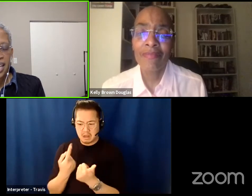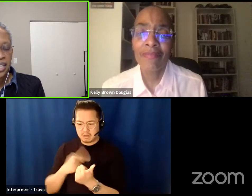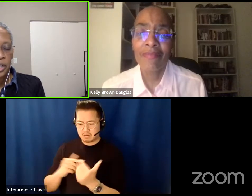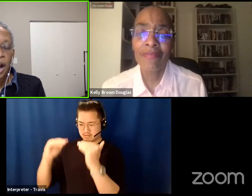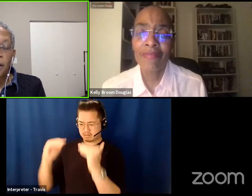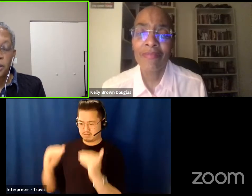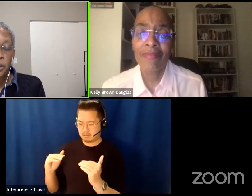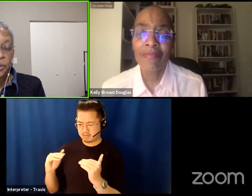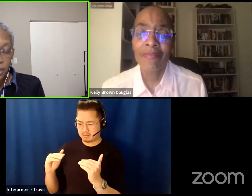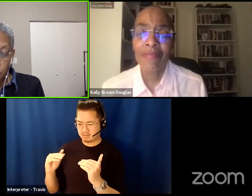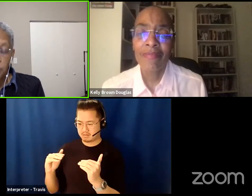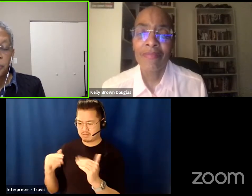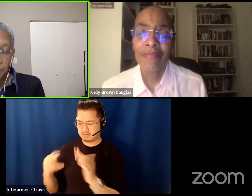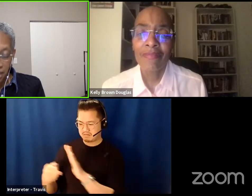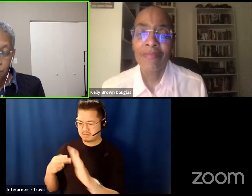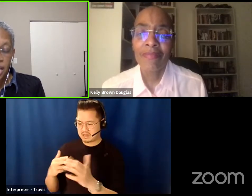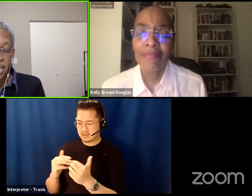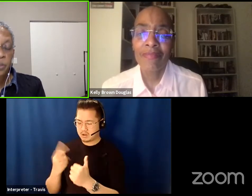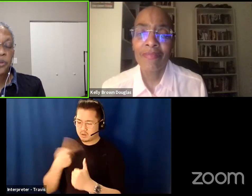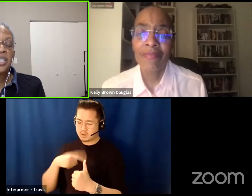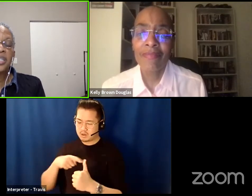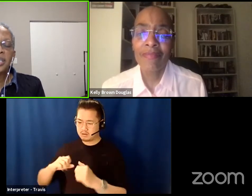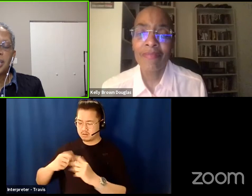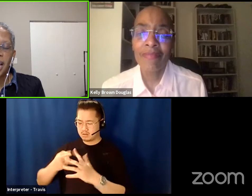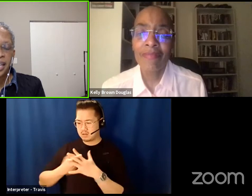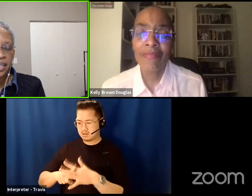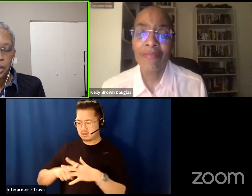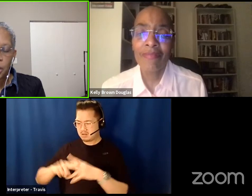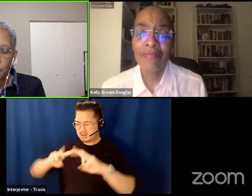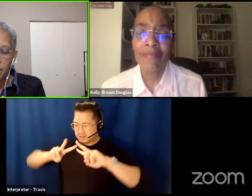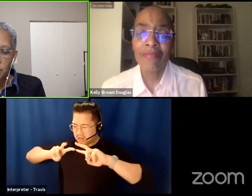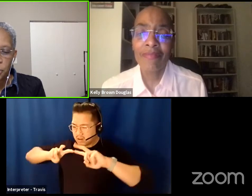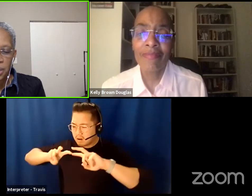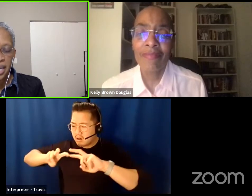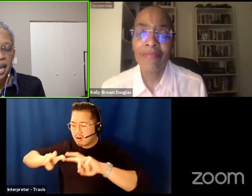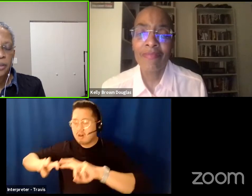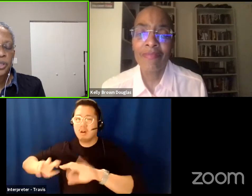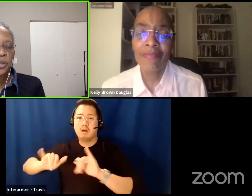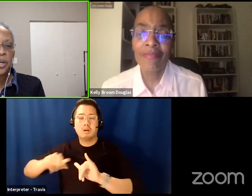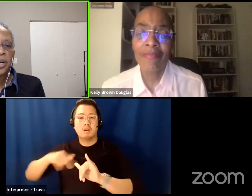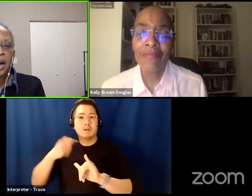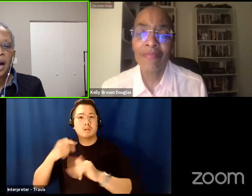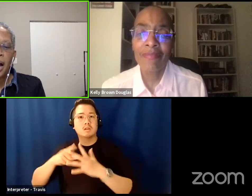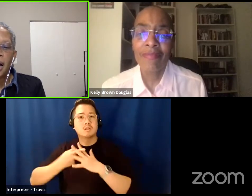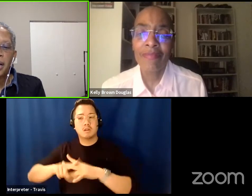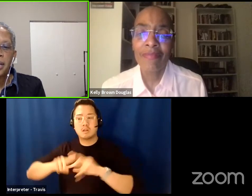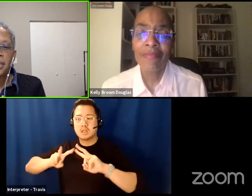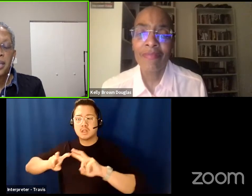That's likely you're also, when you make those explorations, it's likely you're going to encounter